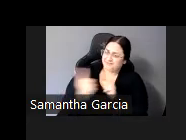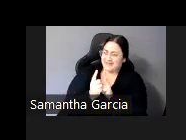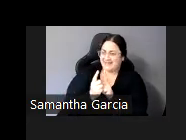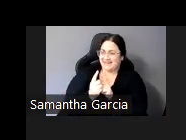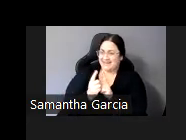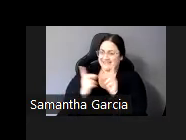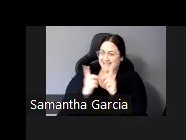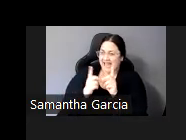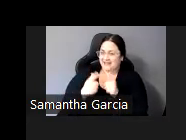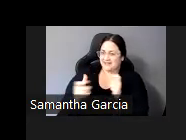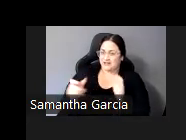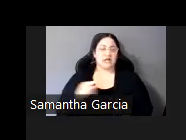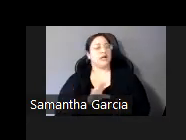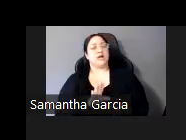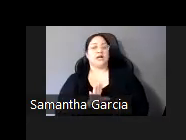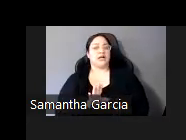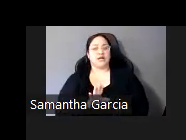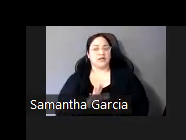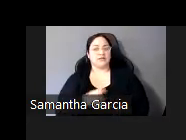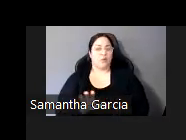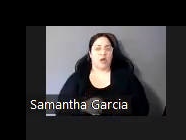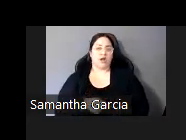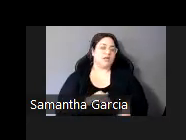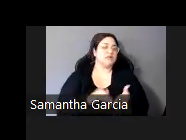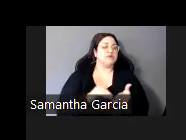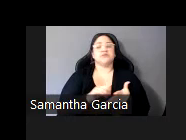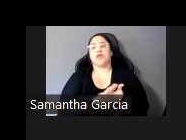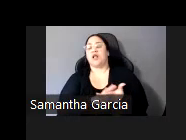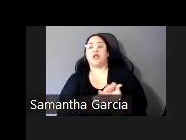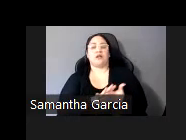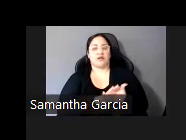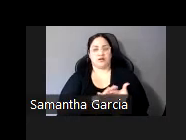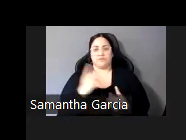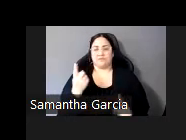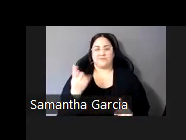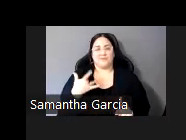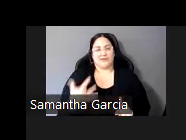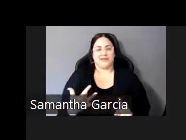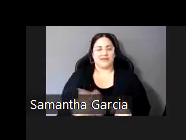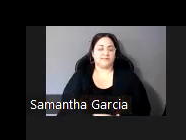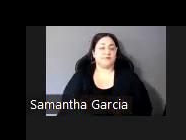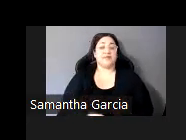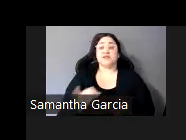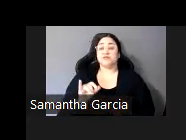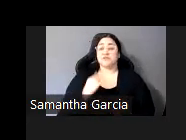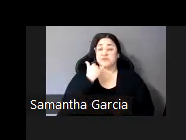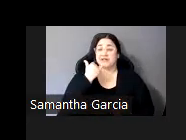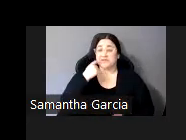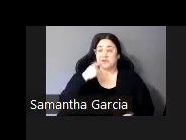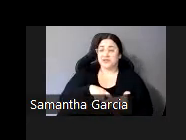actually meet them in person because they'll always come up with some type of excuse. And just watch out for if you're receiving any poorly written